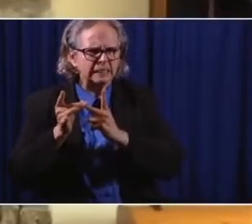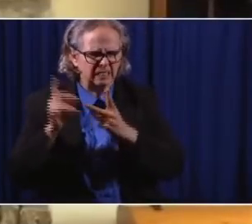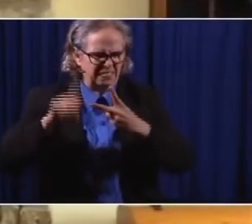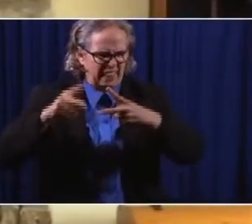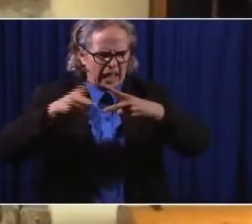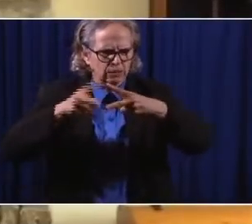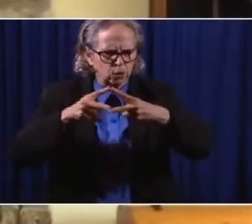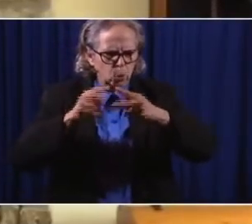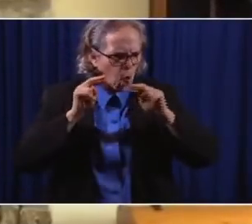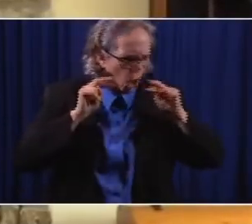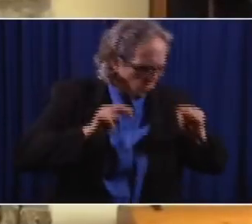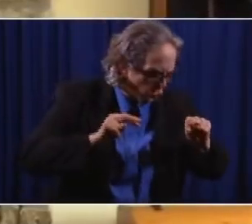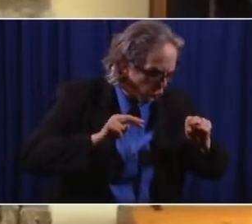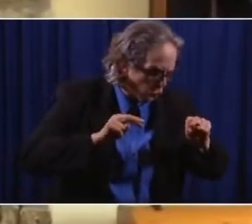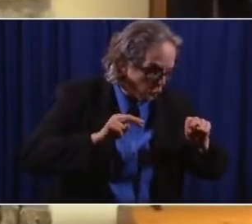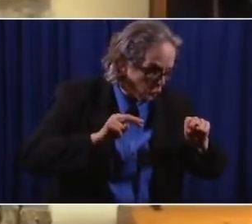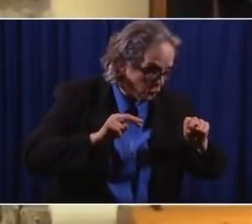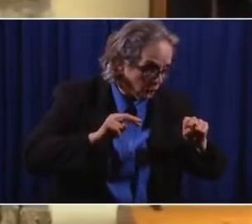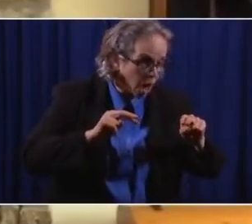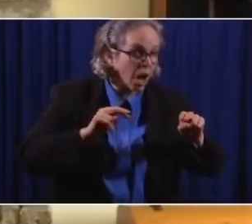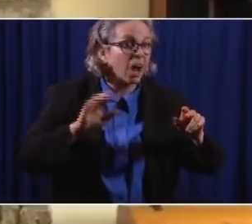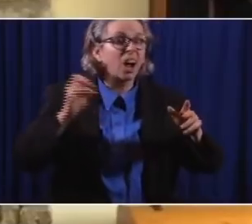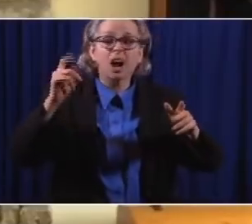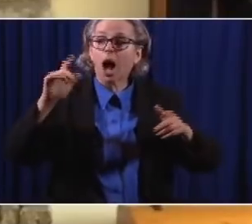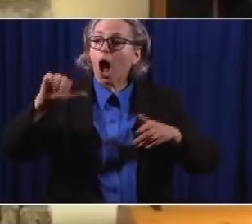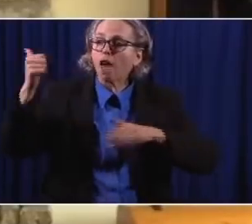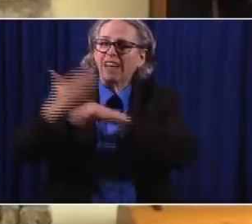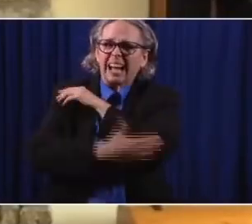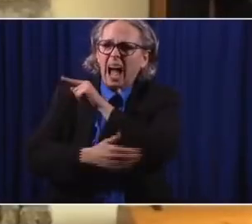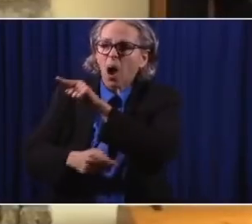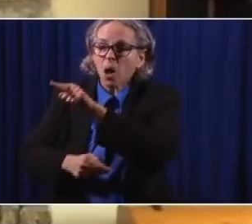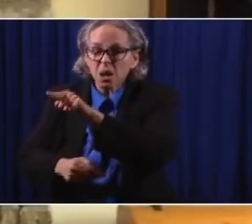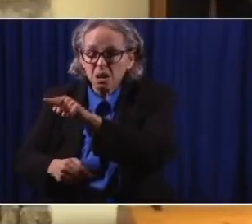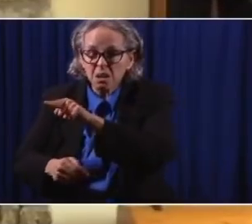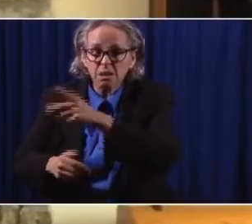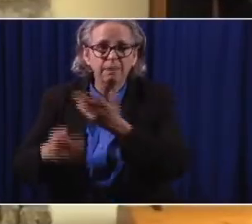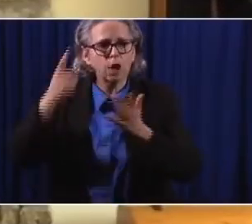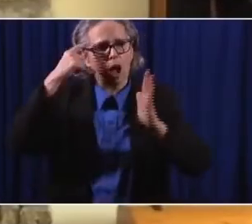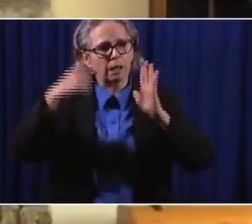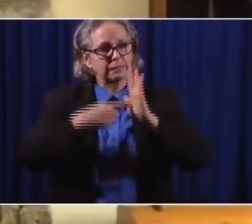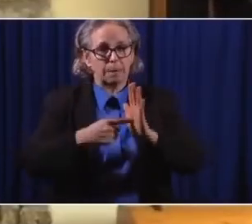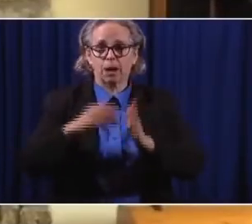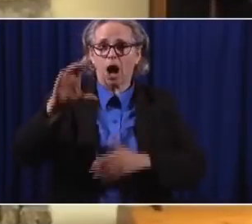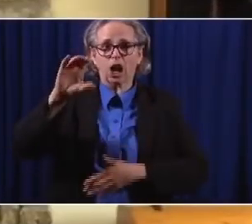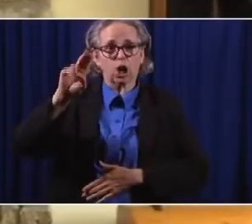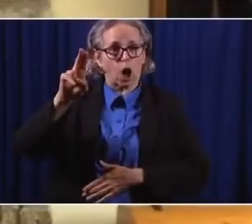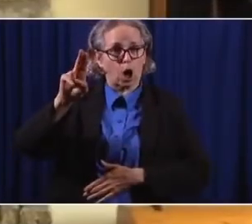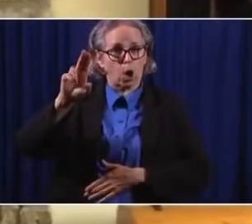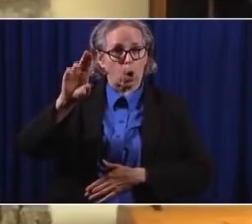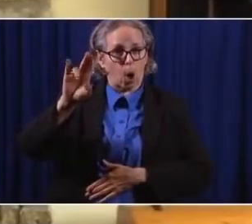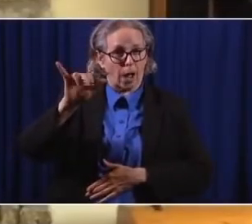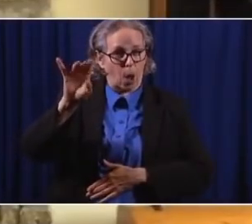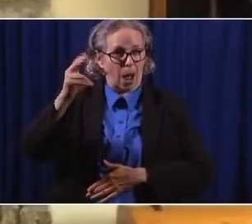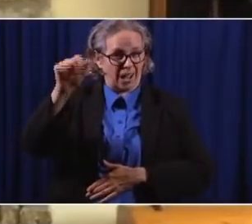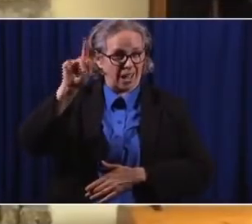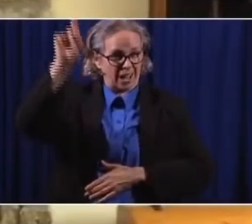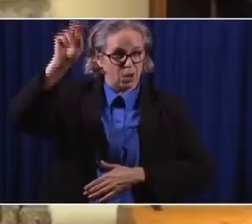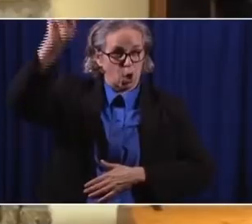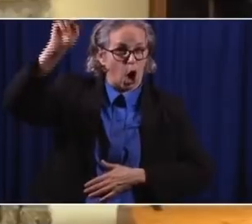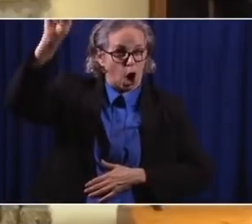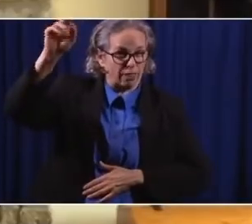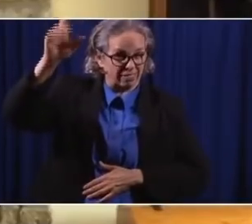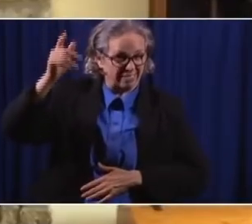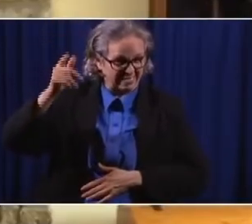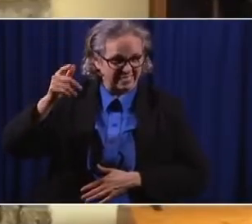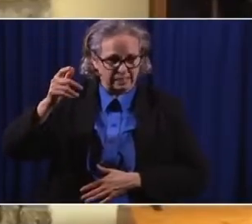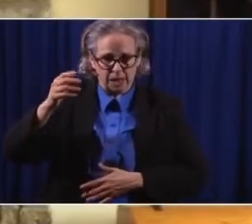counties. For example, Cuyahoga County, the other end of the state, John. Their numbers, they're way down the list.